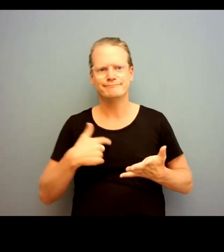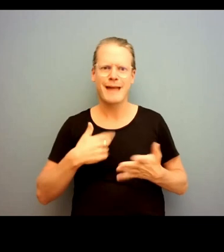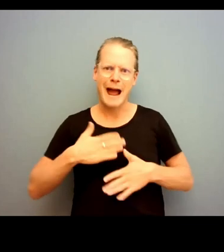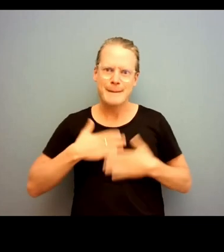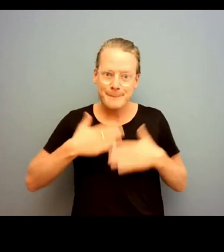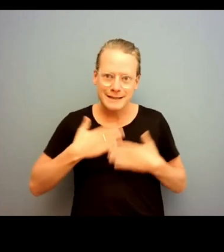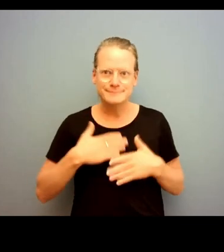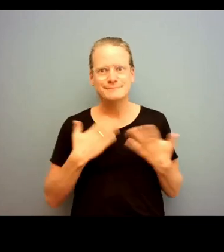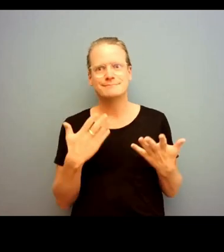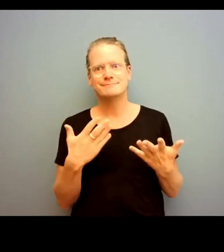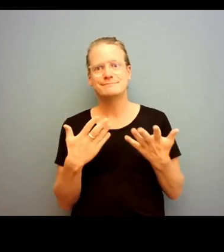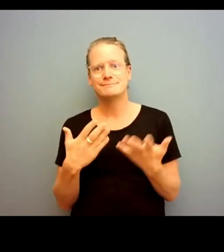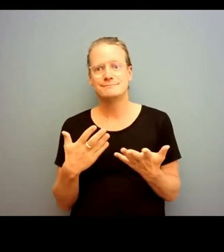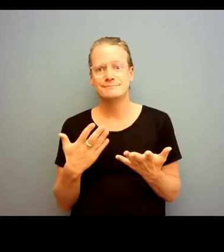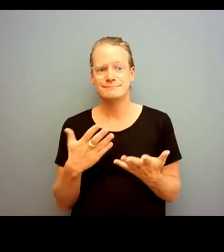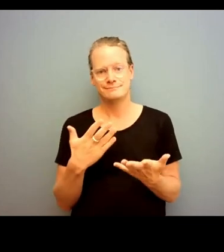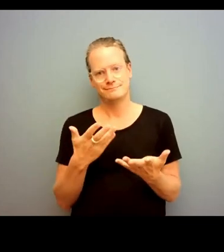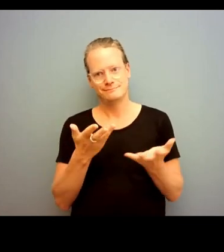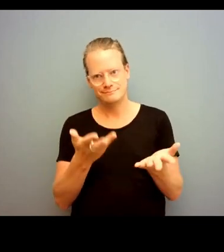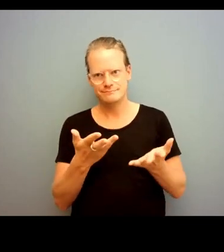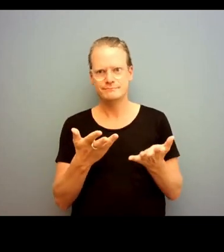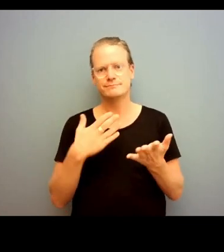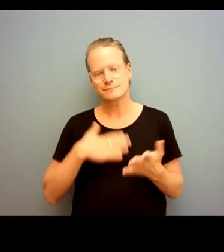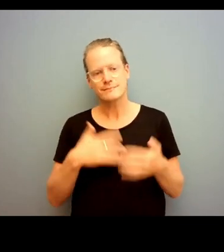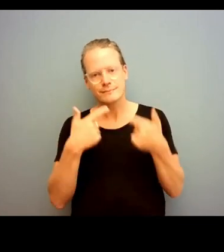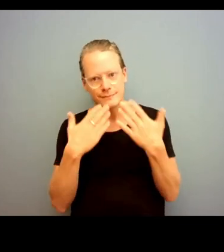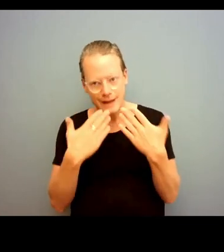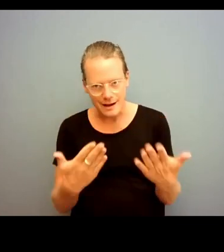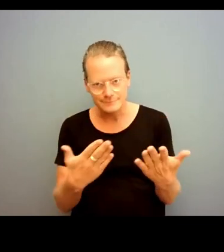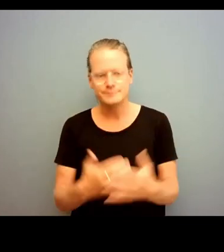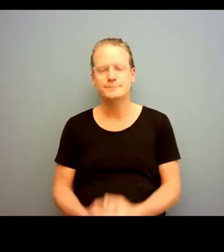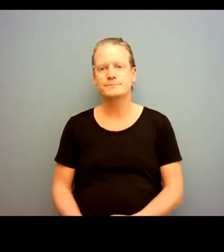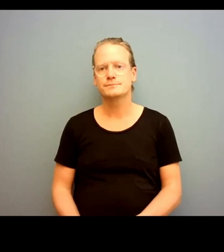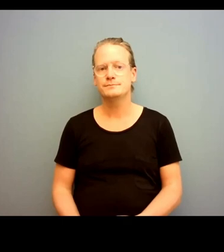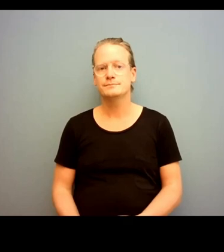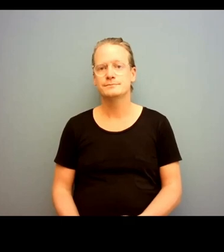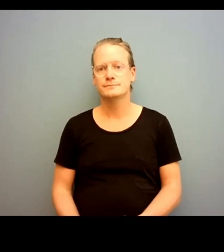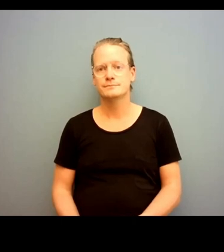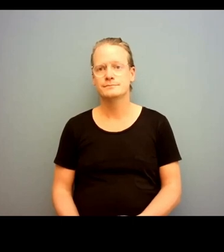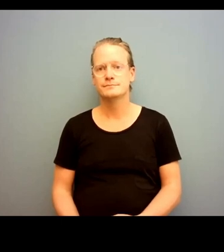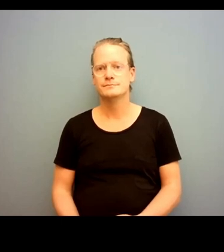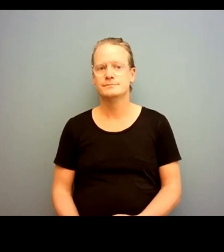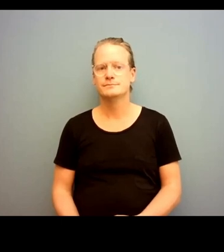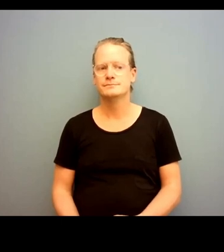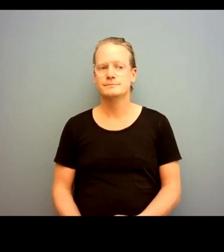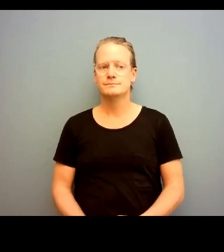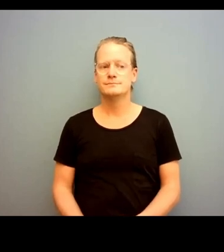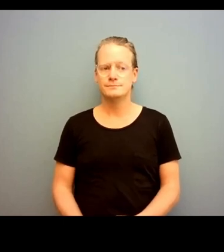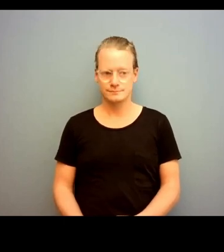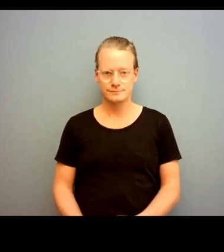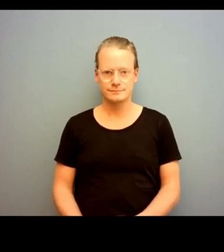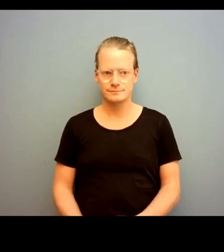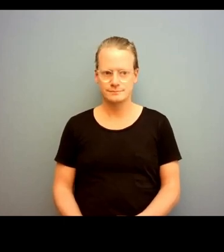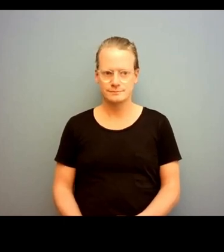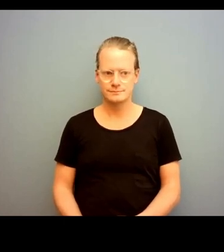to thank you so much, and so your words just